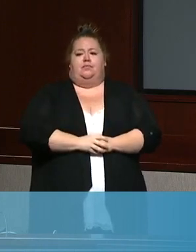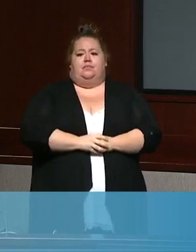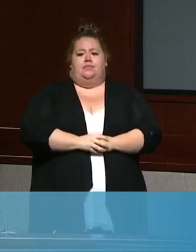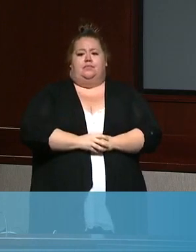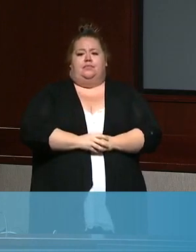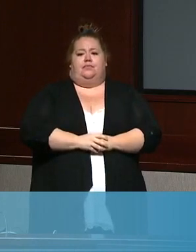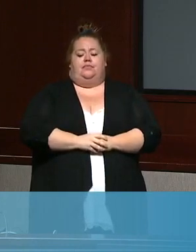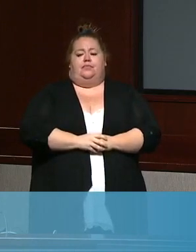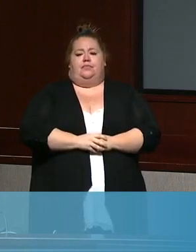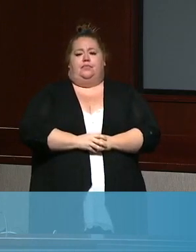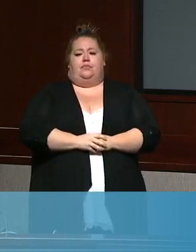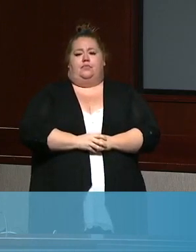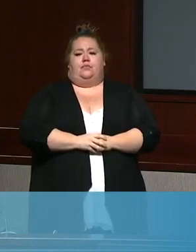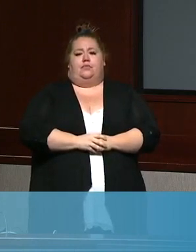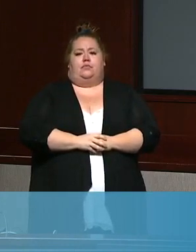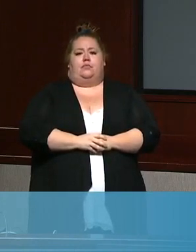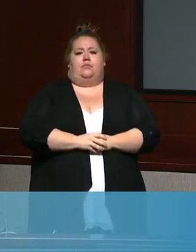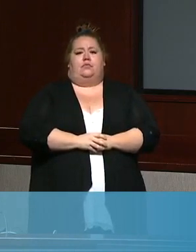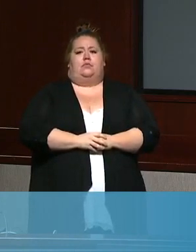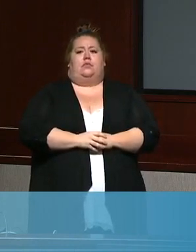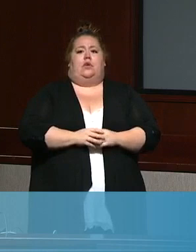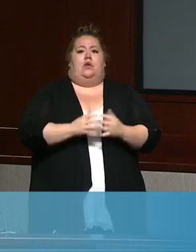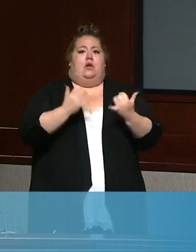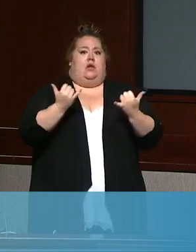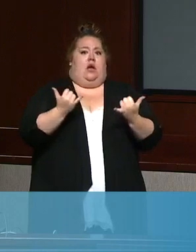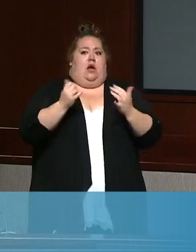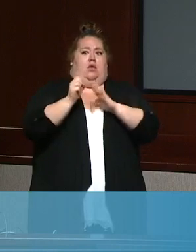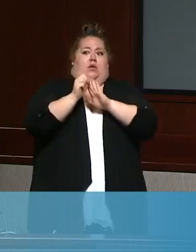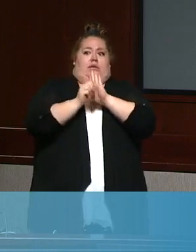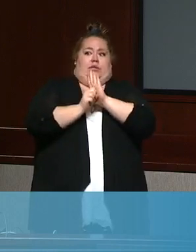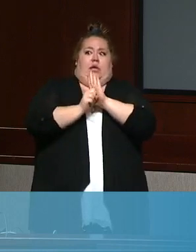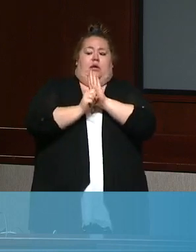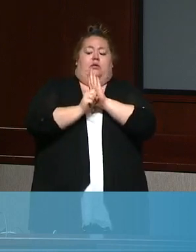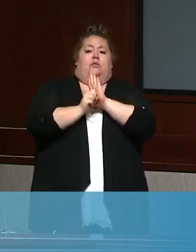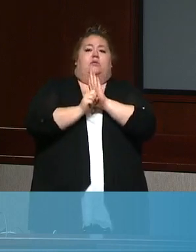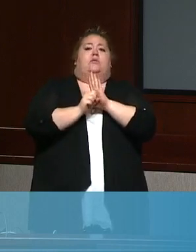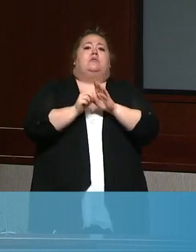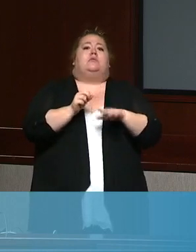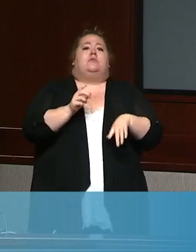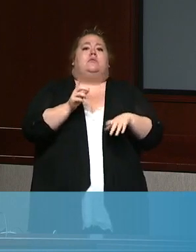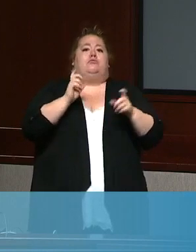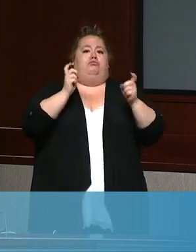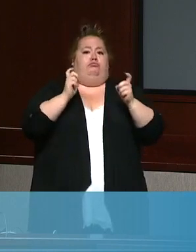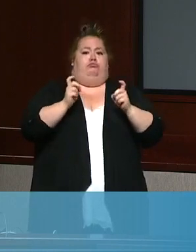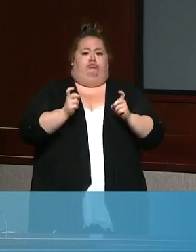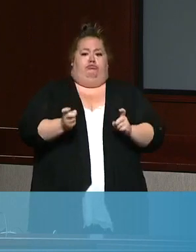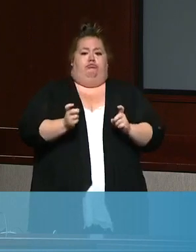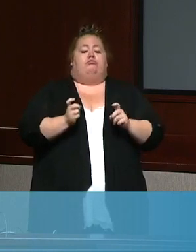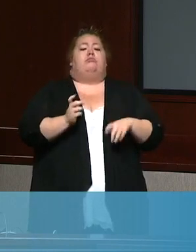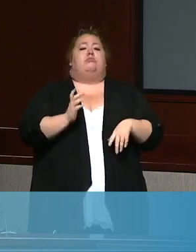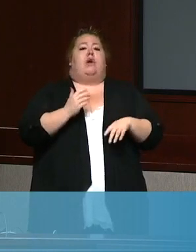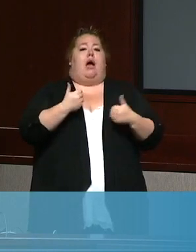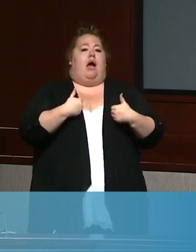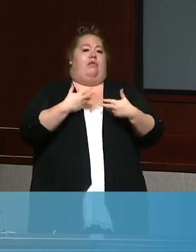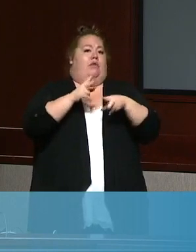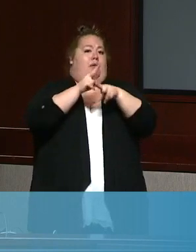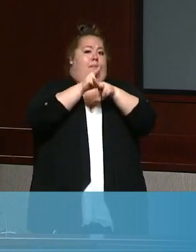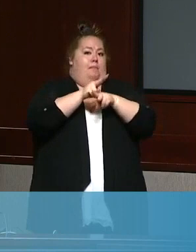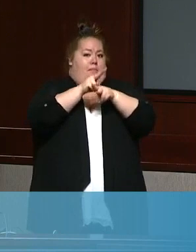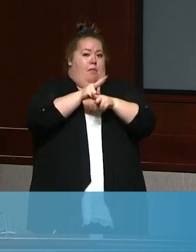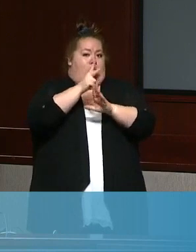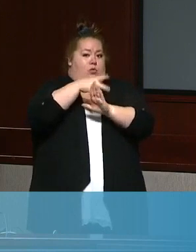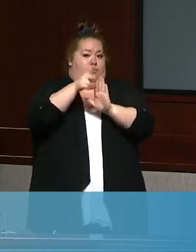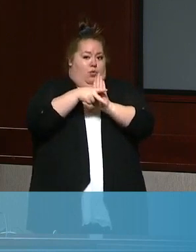The state has made changes to the monitoring program. We've mentioned this in the